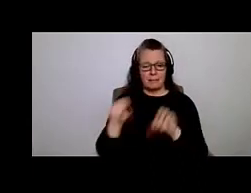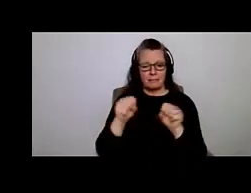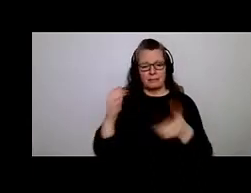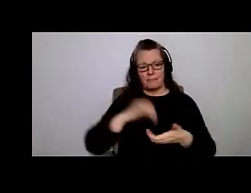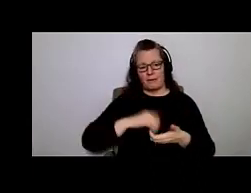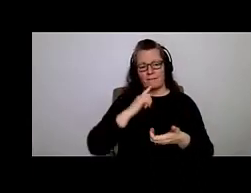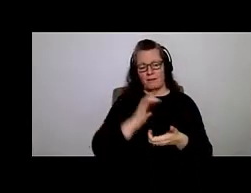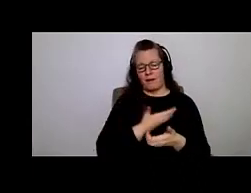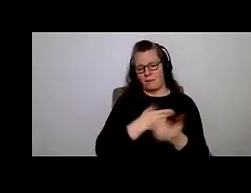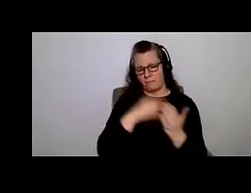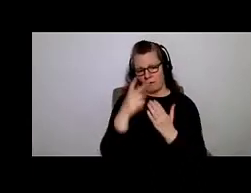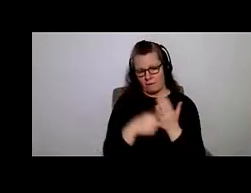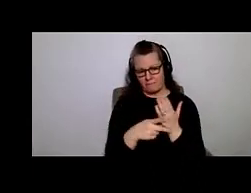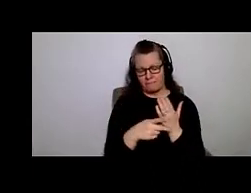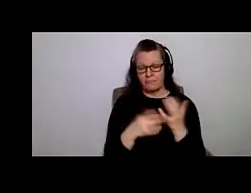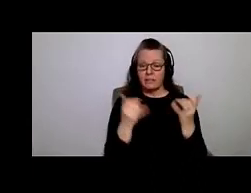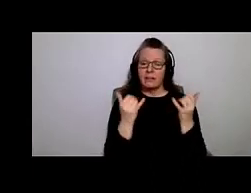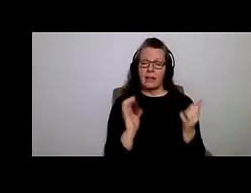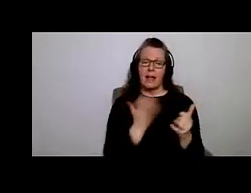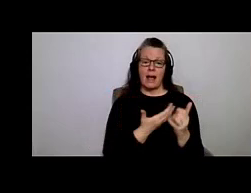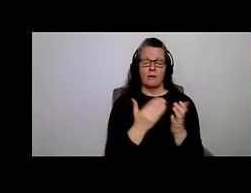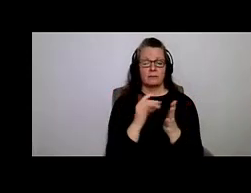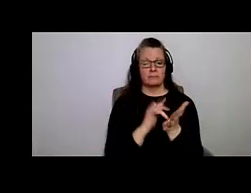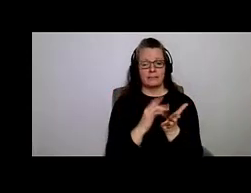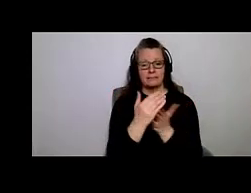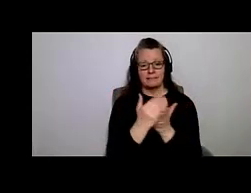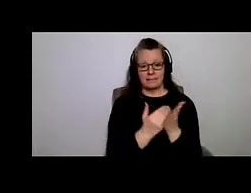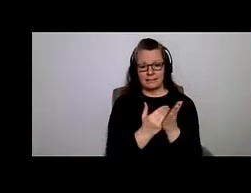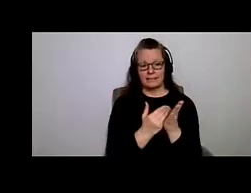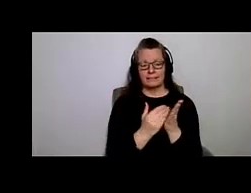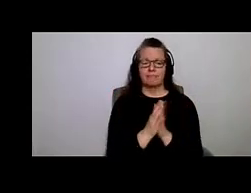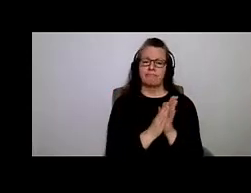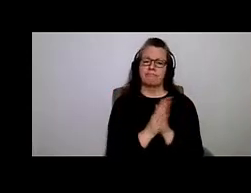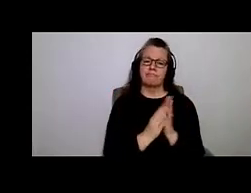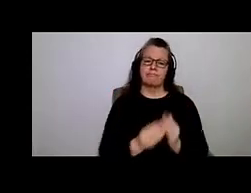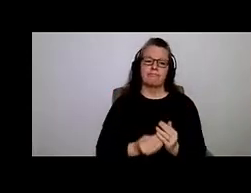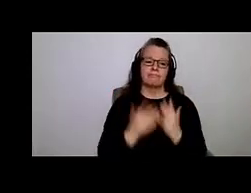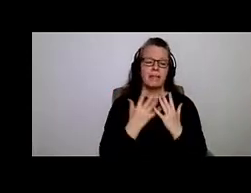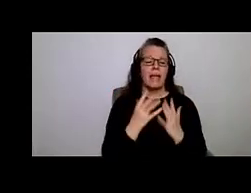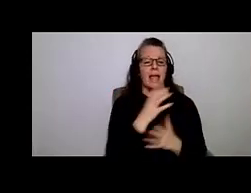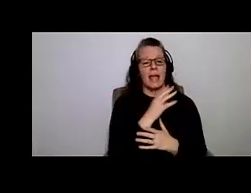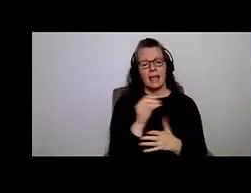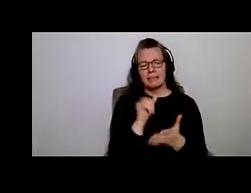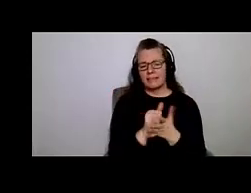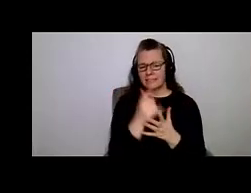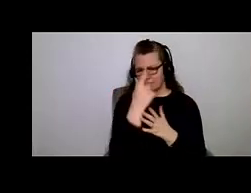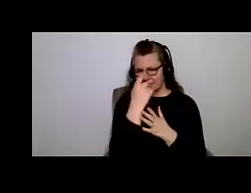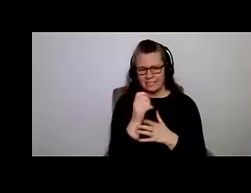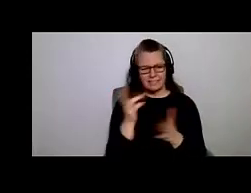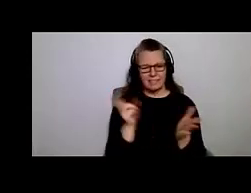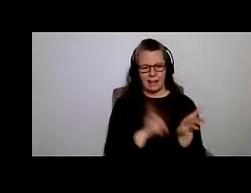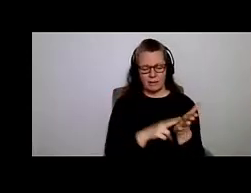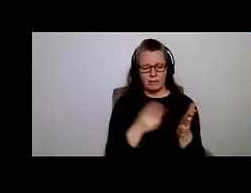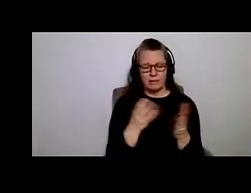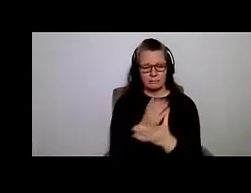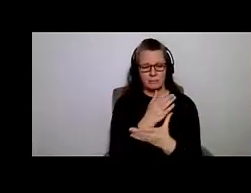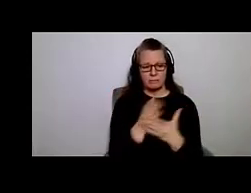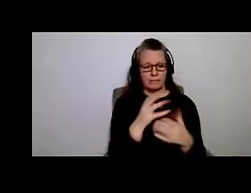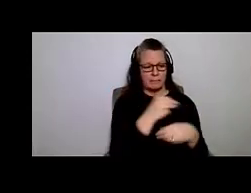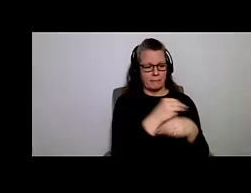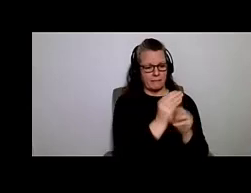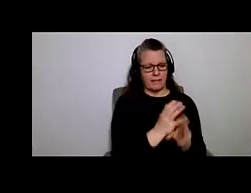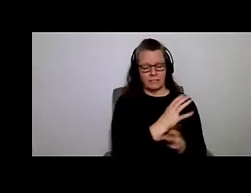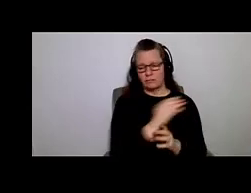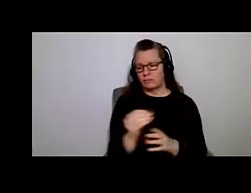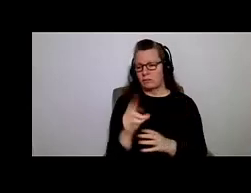program. Right now, our drug list is aspirational, and this is due to the way that contracts between manufacturers and wholesalers